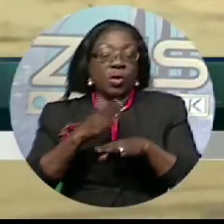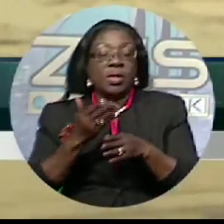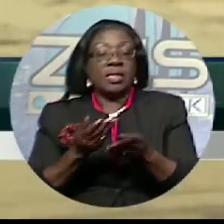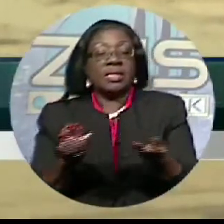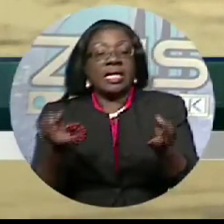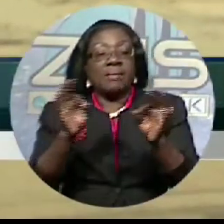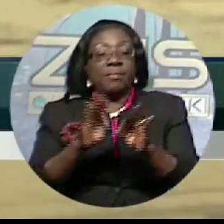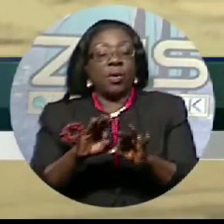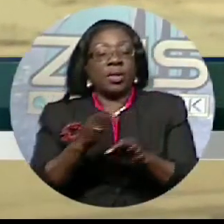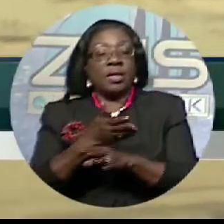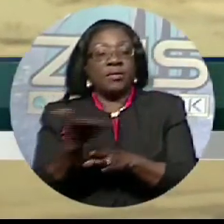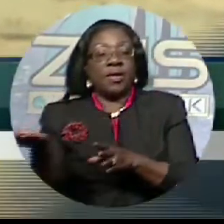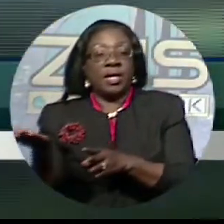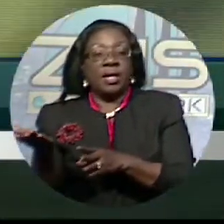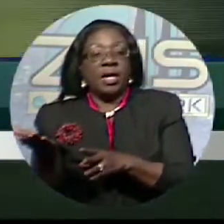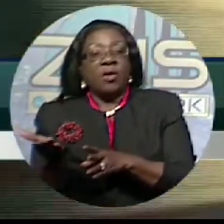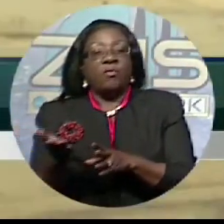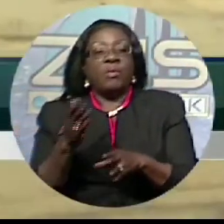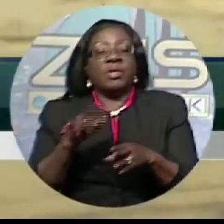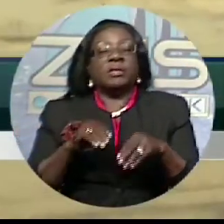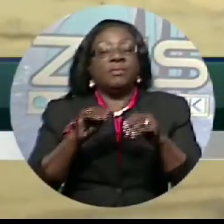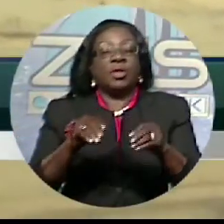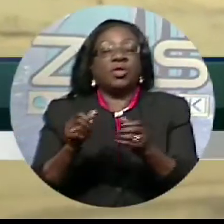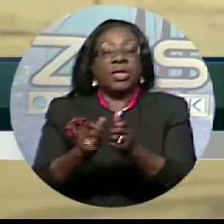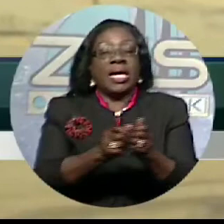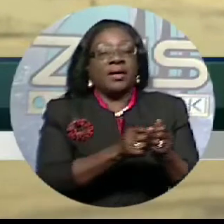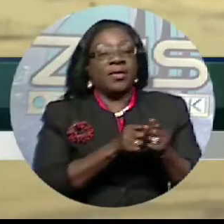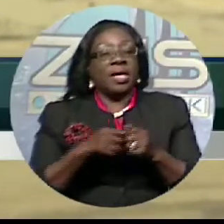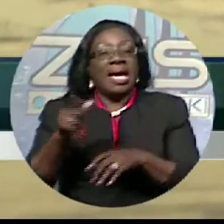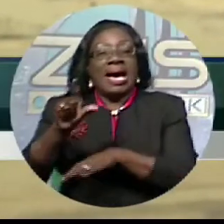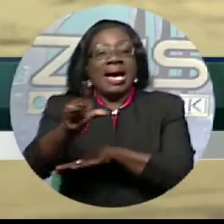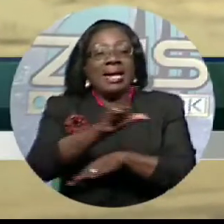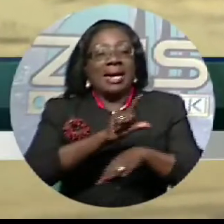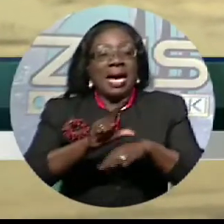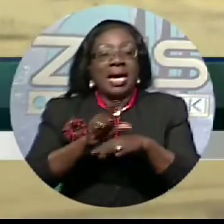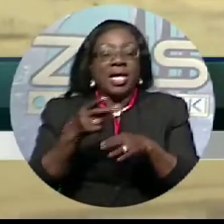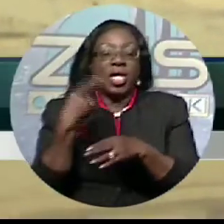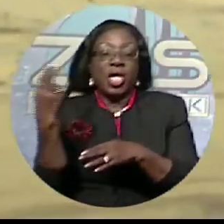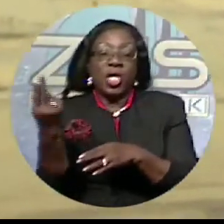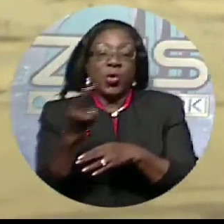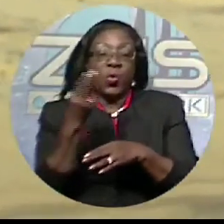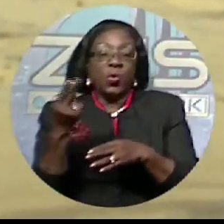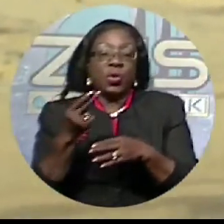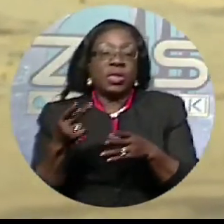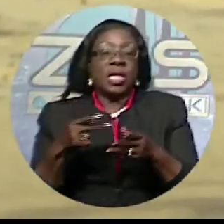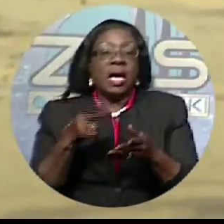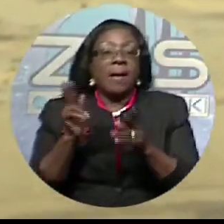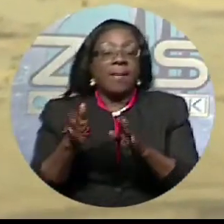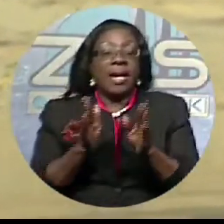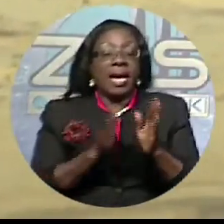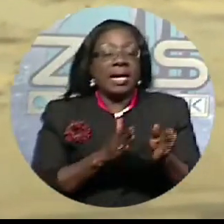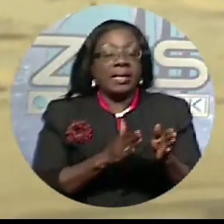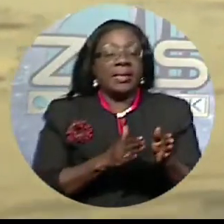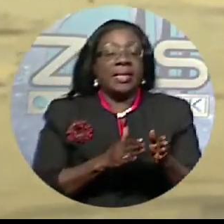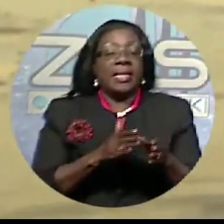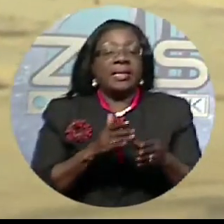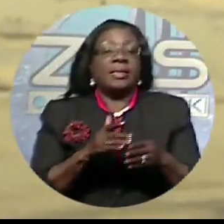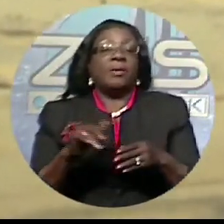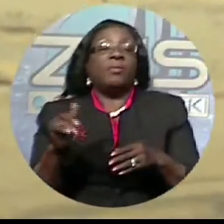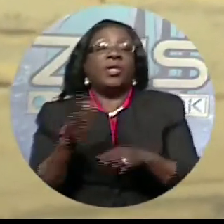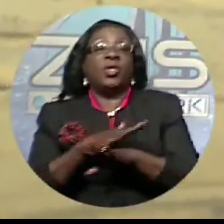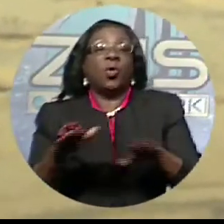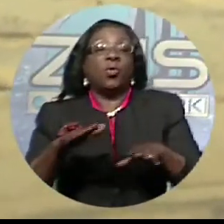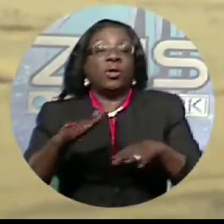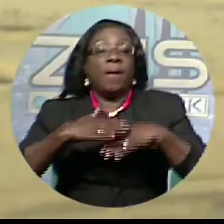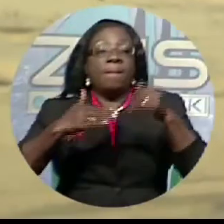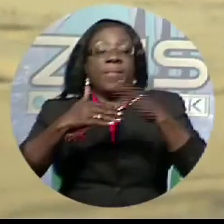of putting together a land use plan that will basically say these are the low-lying areas, they're not so suitable for development, these are the